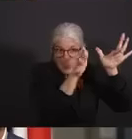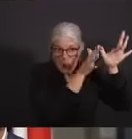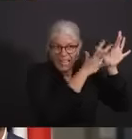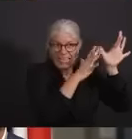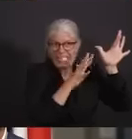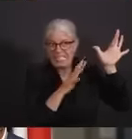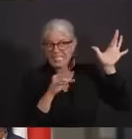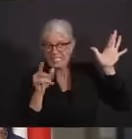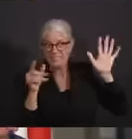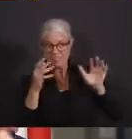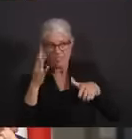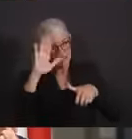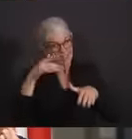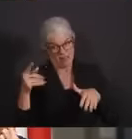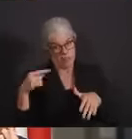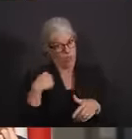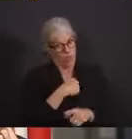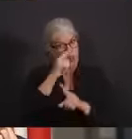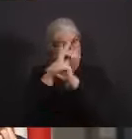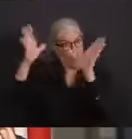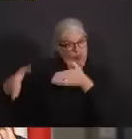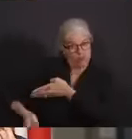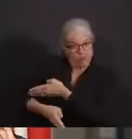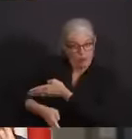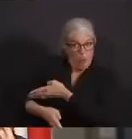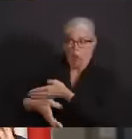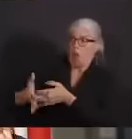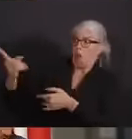that it came in earlier than thought, that's good for